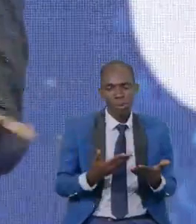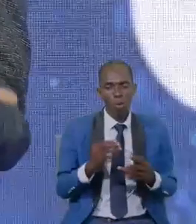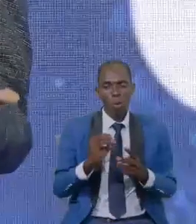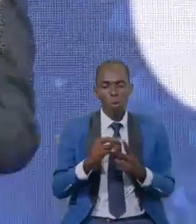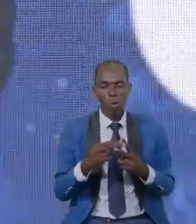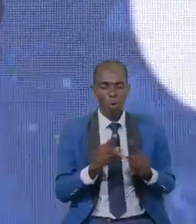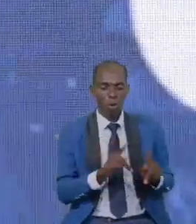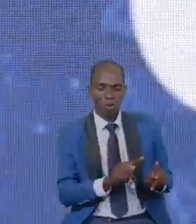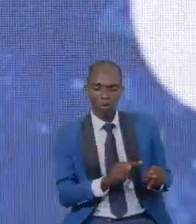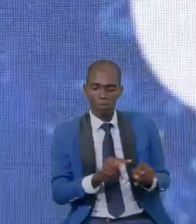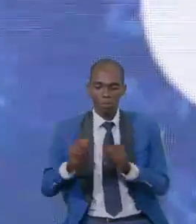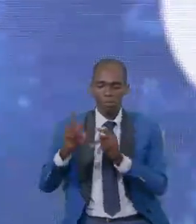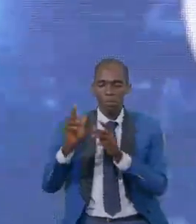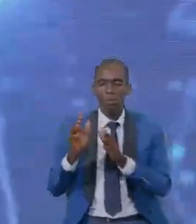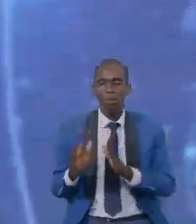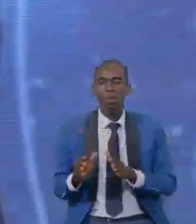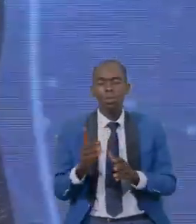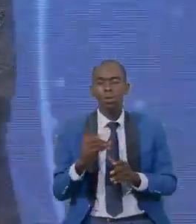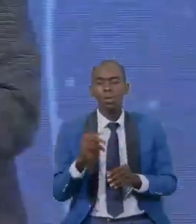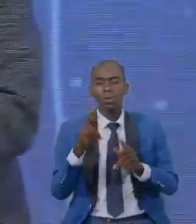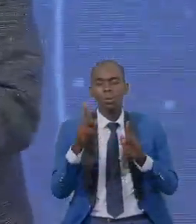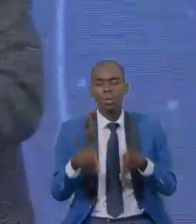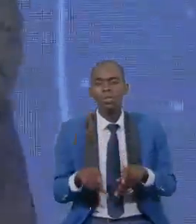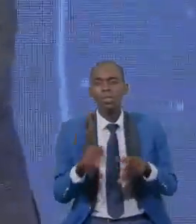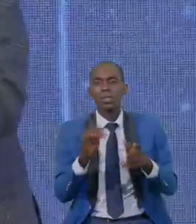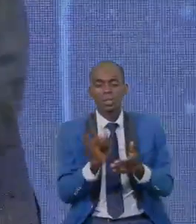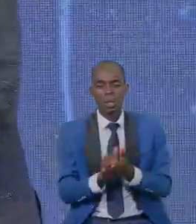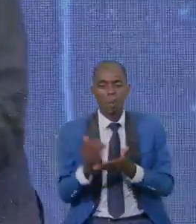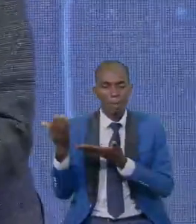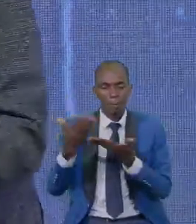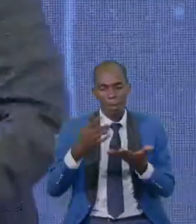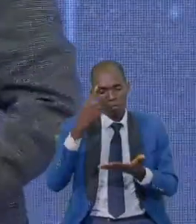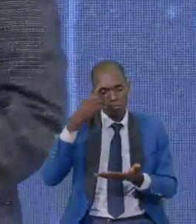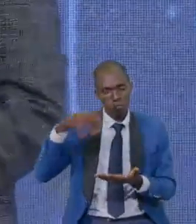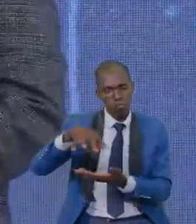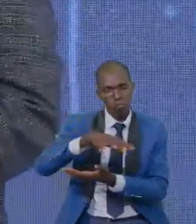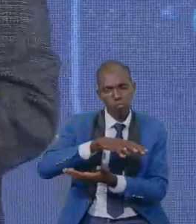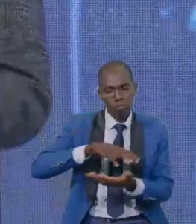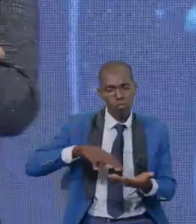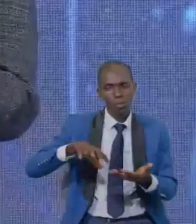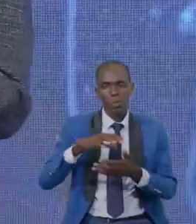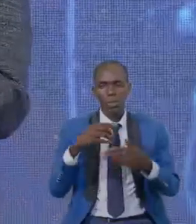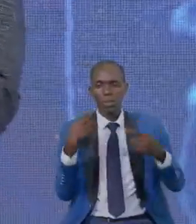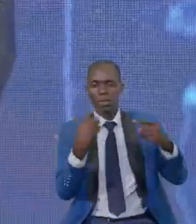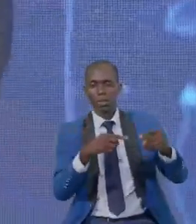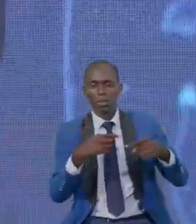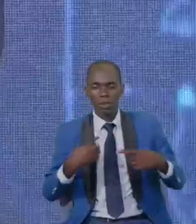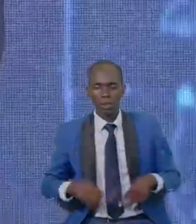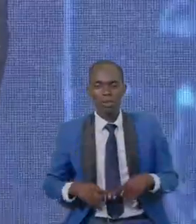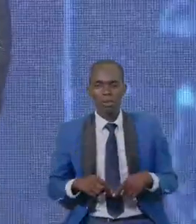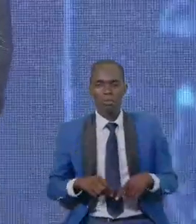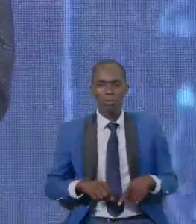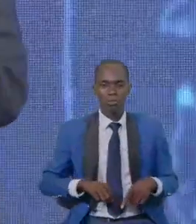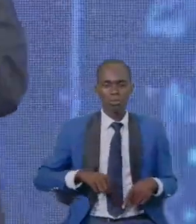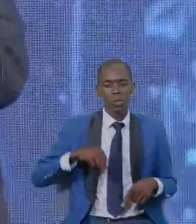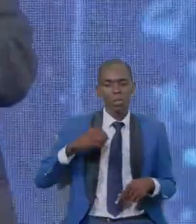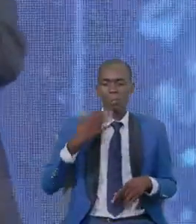be the one that sends confusion, commotion, strife, pride,